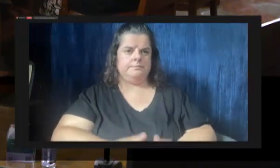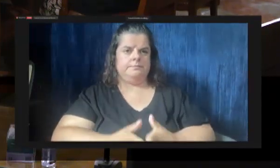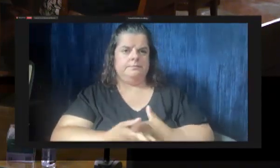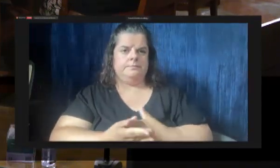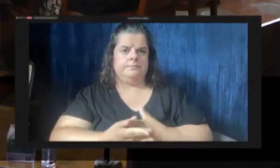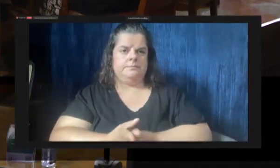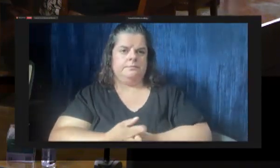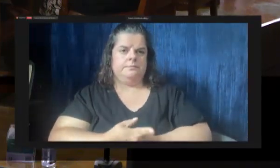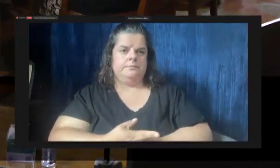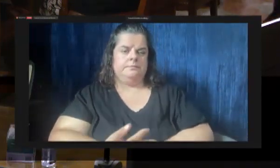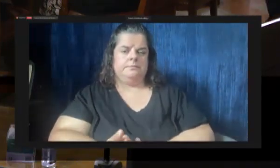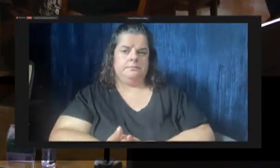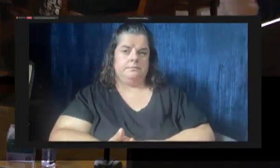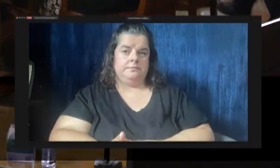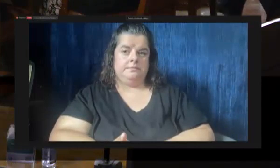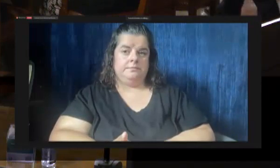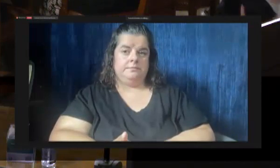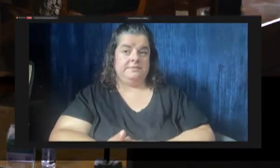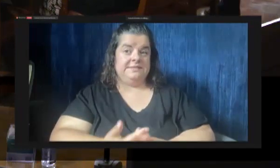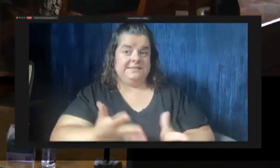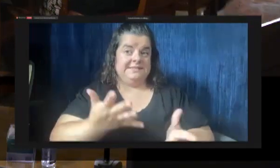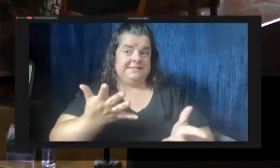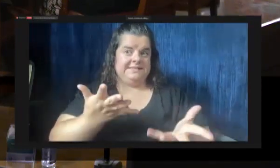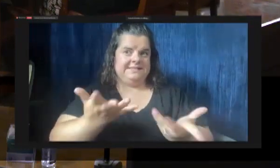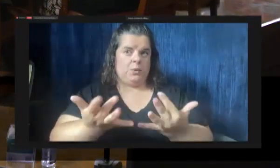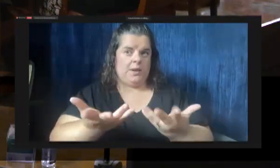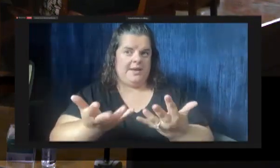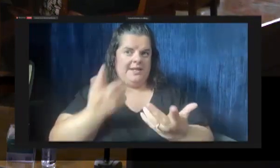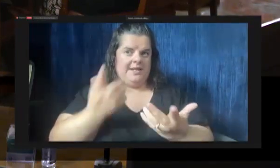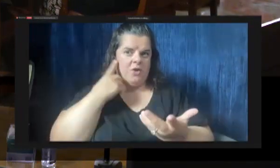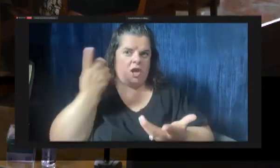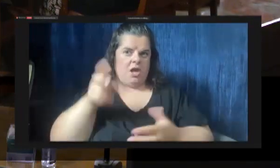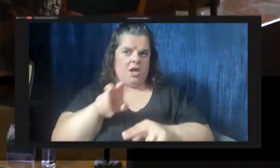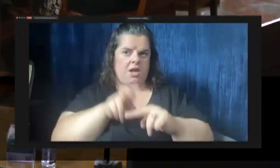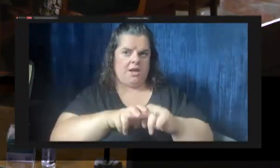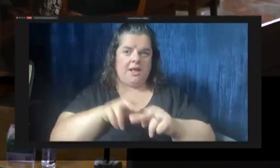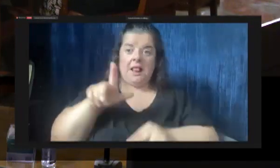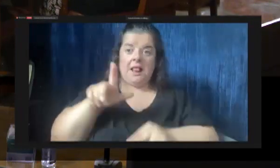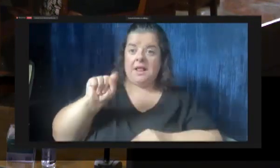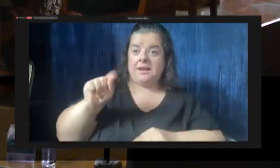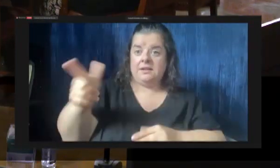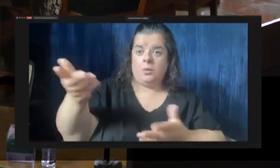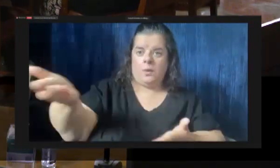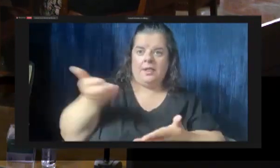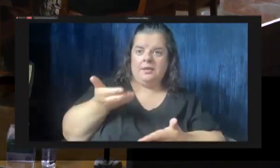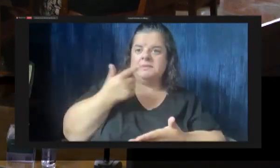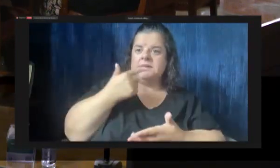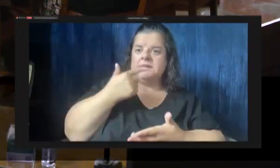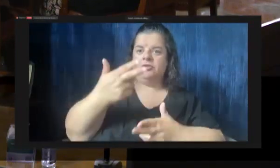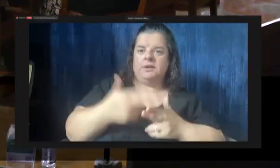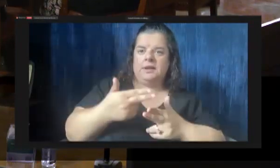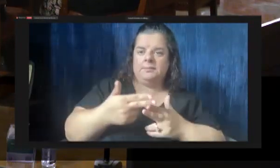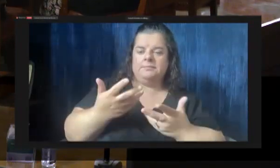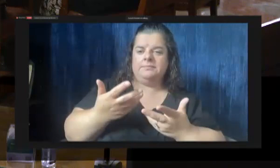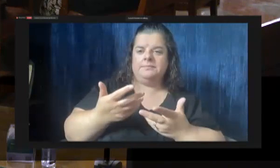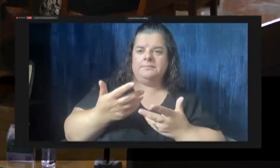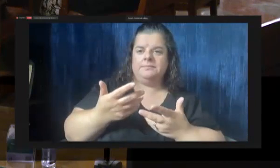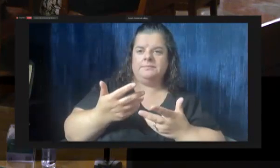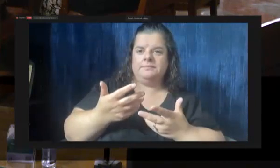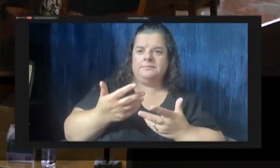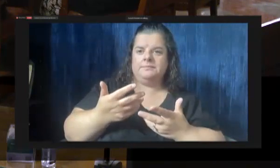He's been anxiously awaiting to come up. Good. Hey, Lieutenant, welcome. Just state your name for the record, and we'll go from there, all